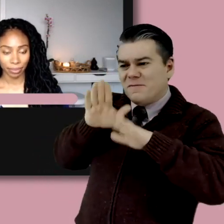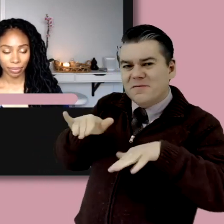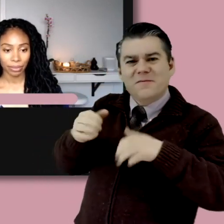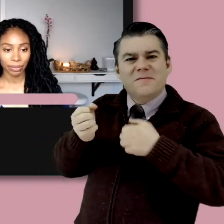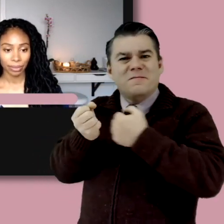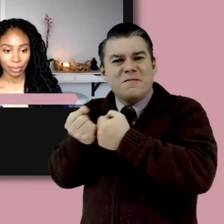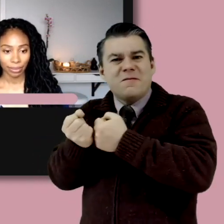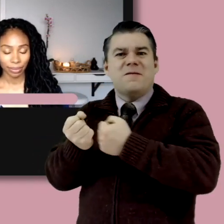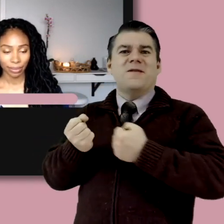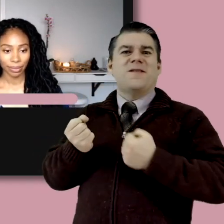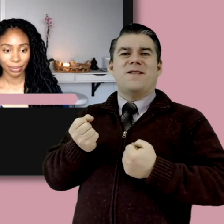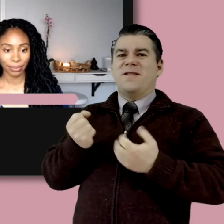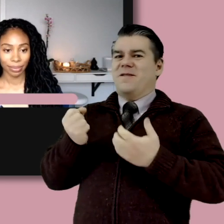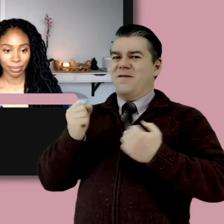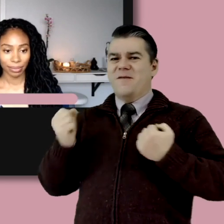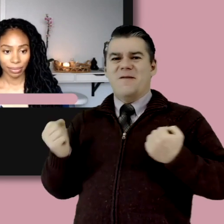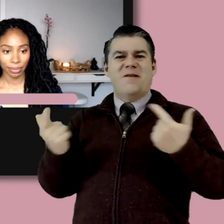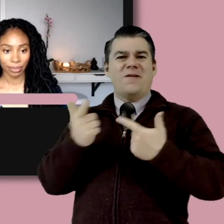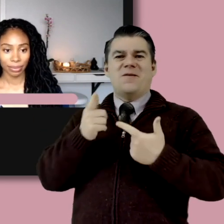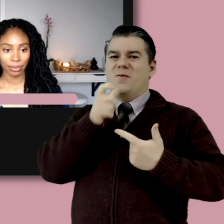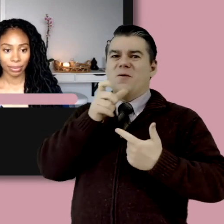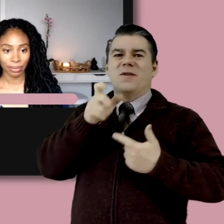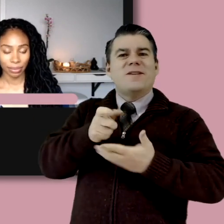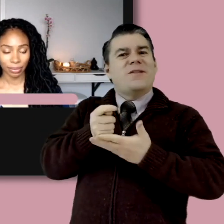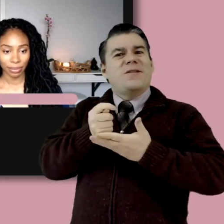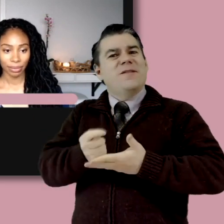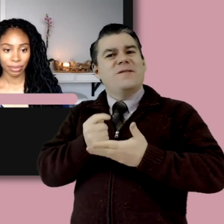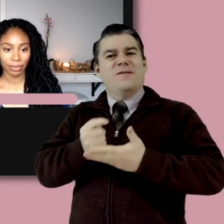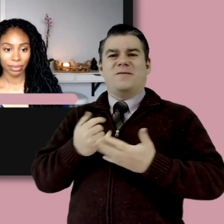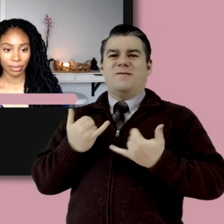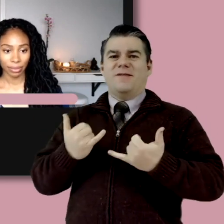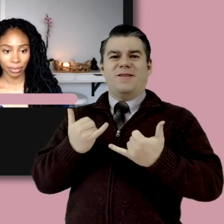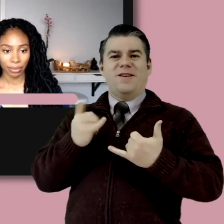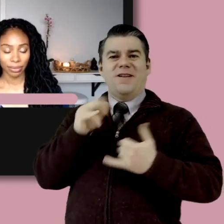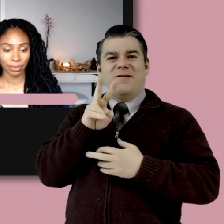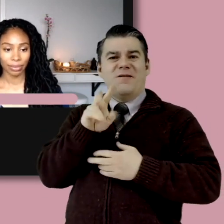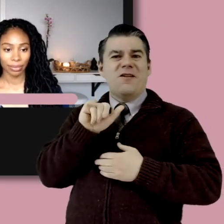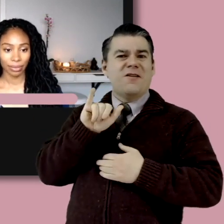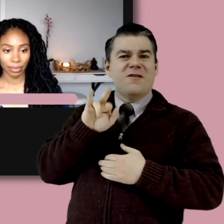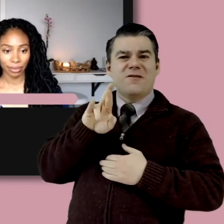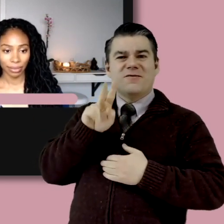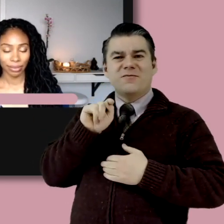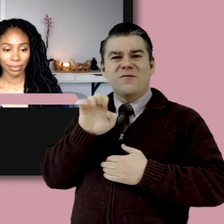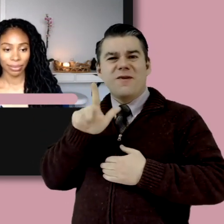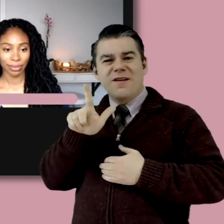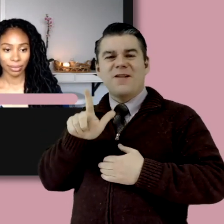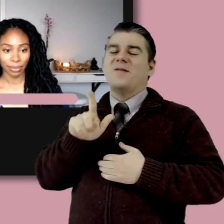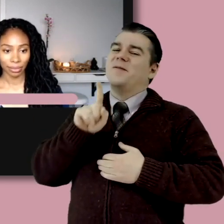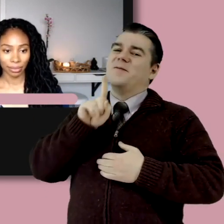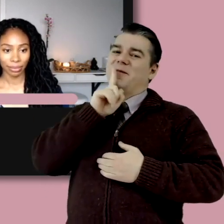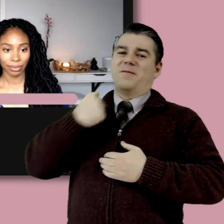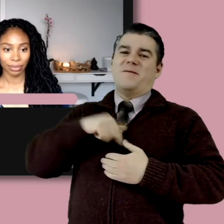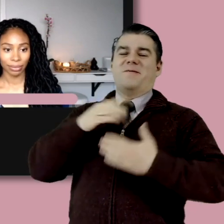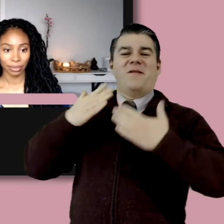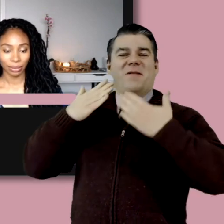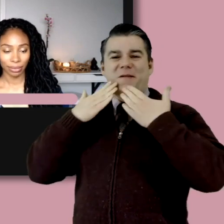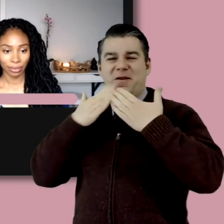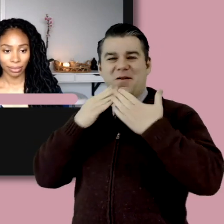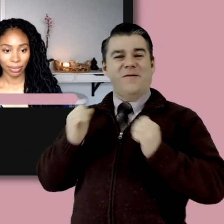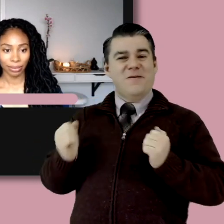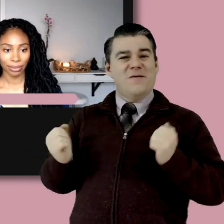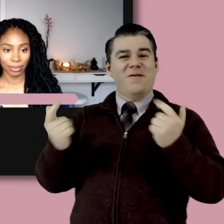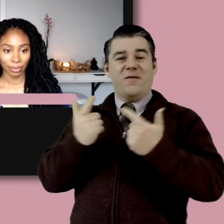for children and everyone who needs therapy right now virtually. And we're